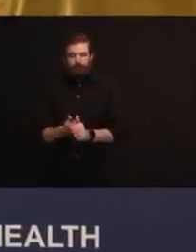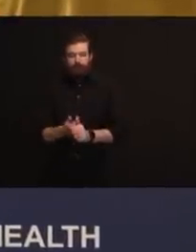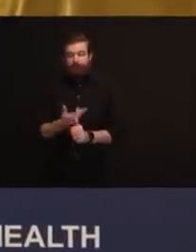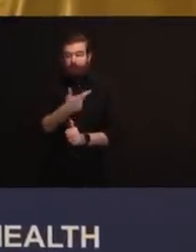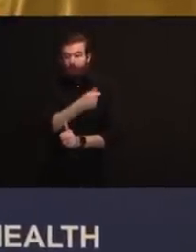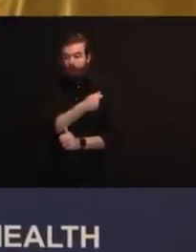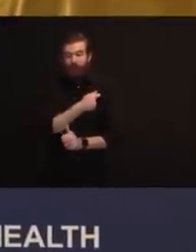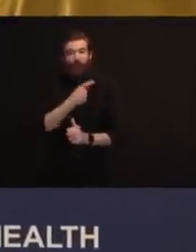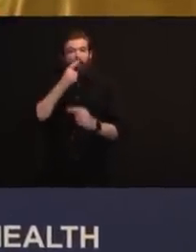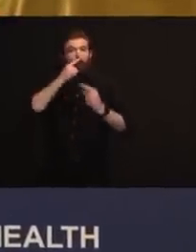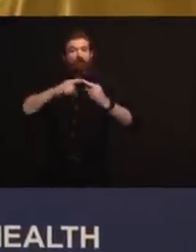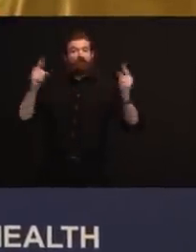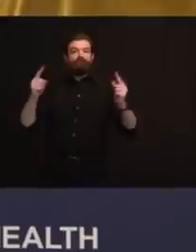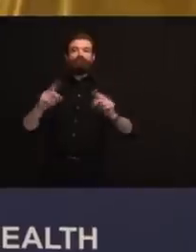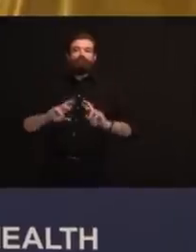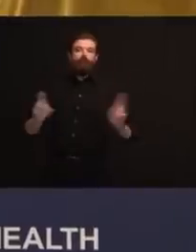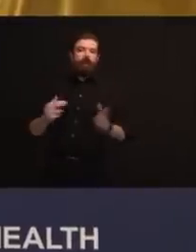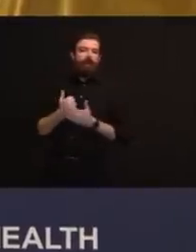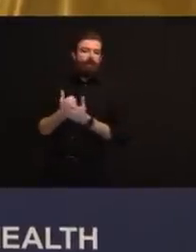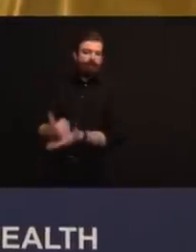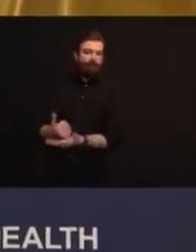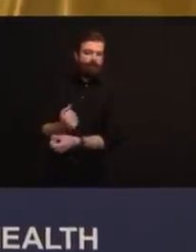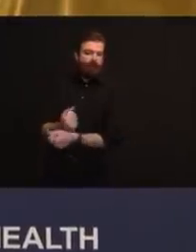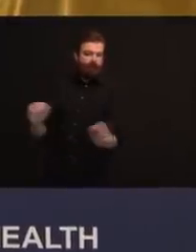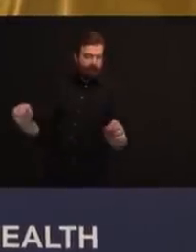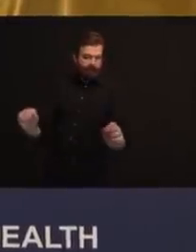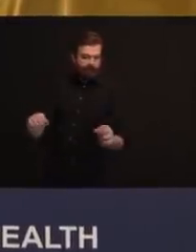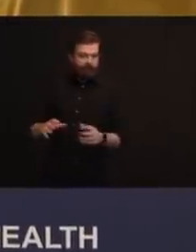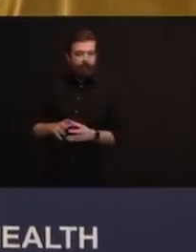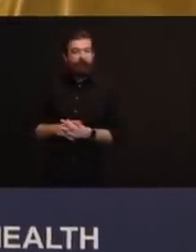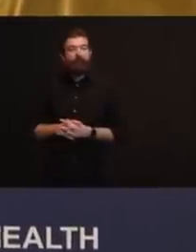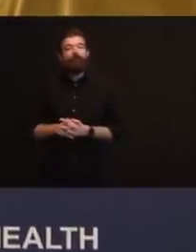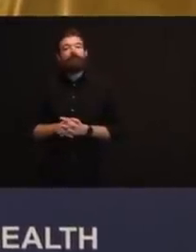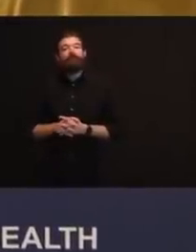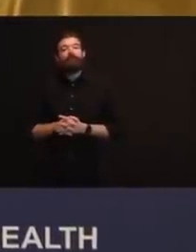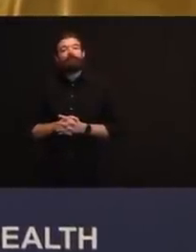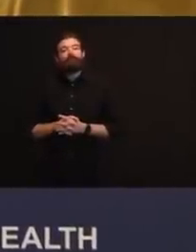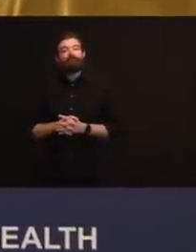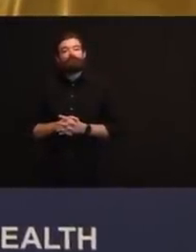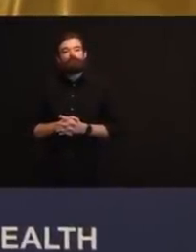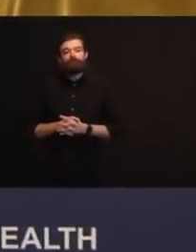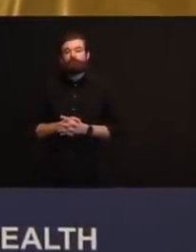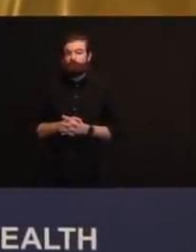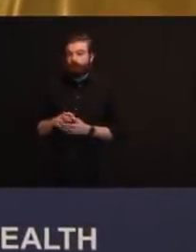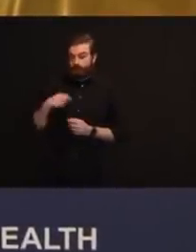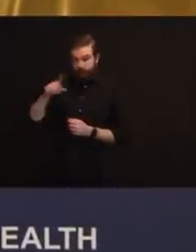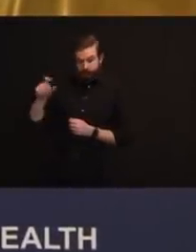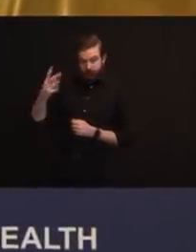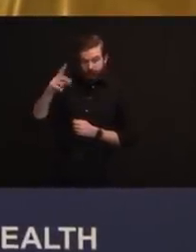while. But listen, folks, you just heard safe, it works.